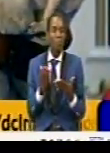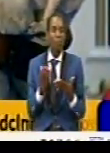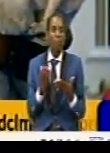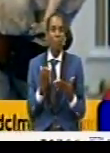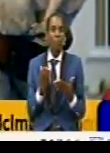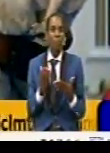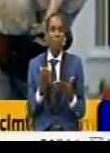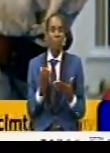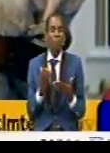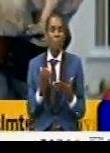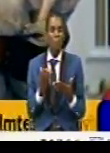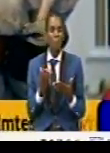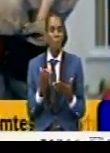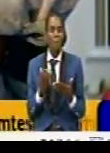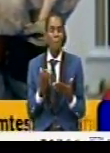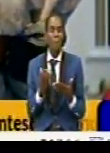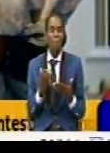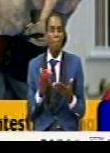little girl